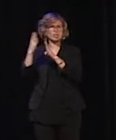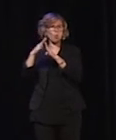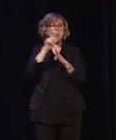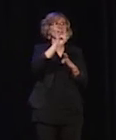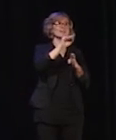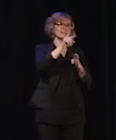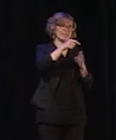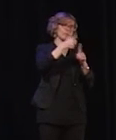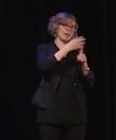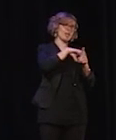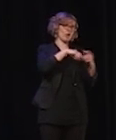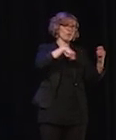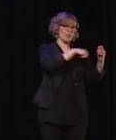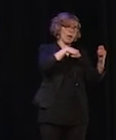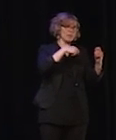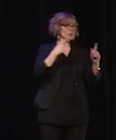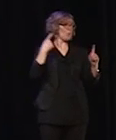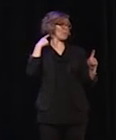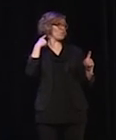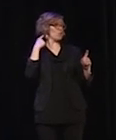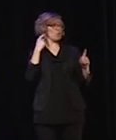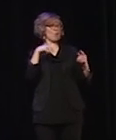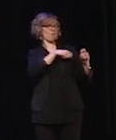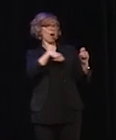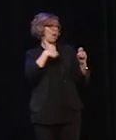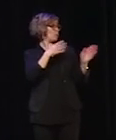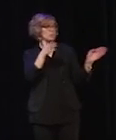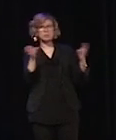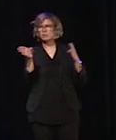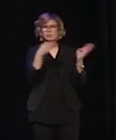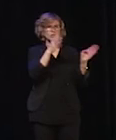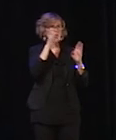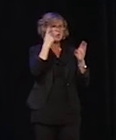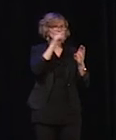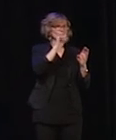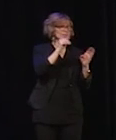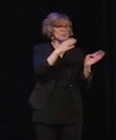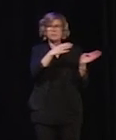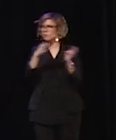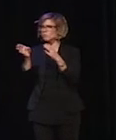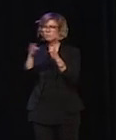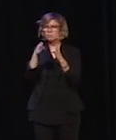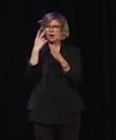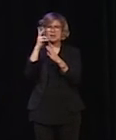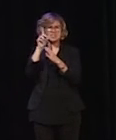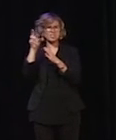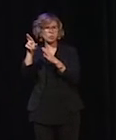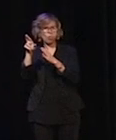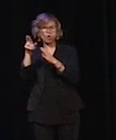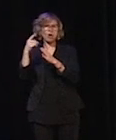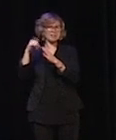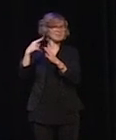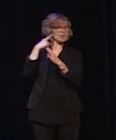they go from here to Tim. And between the door and Tim is story,